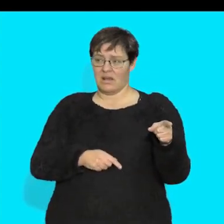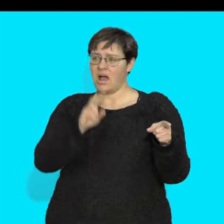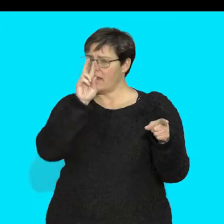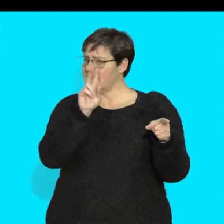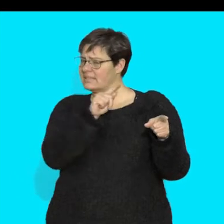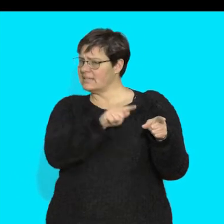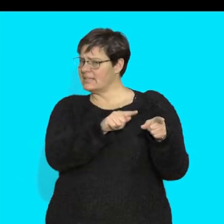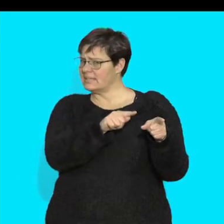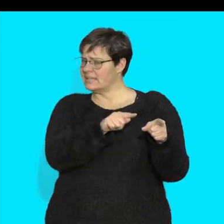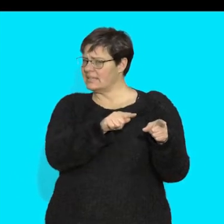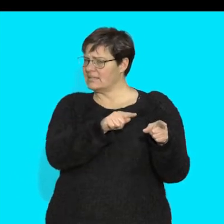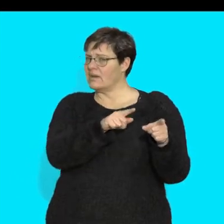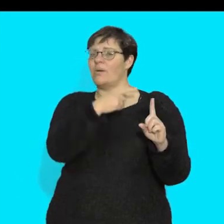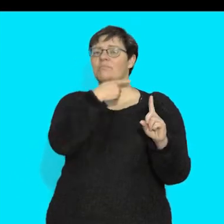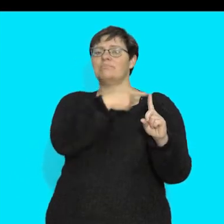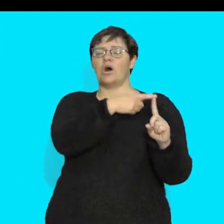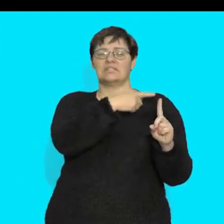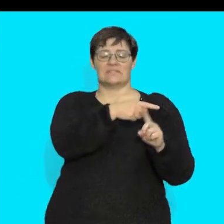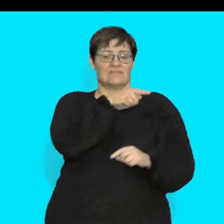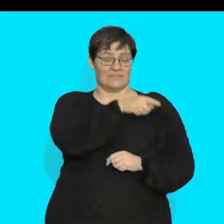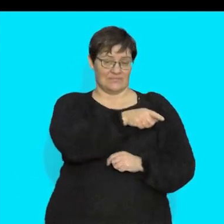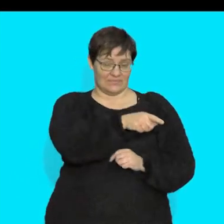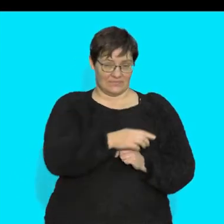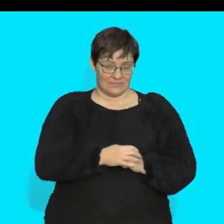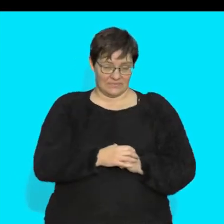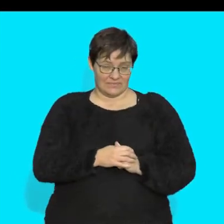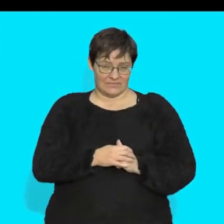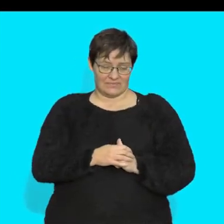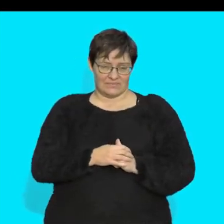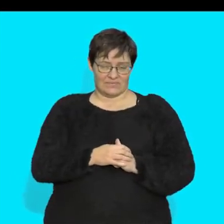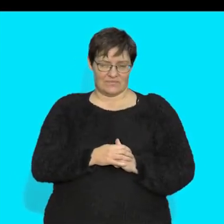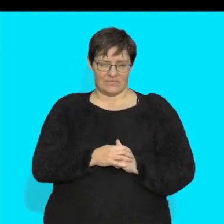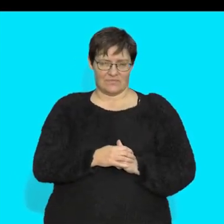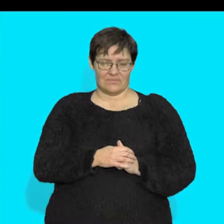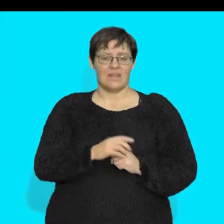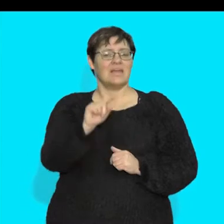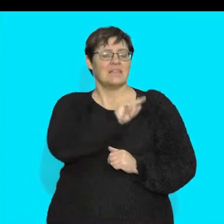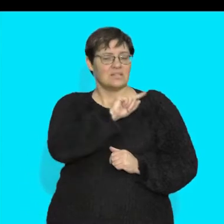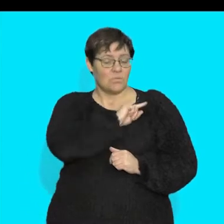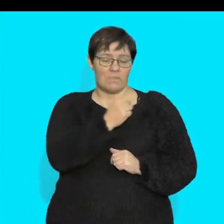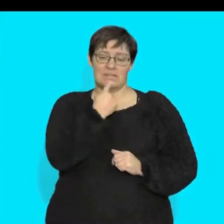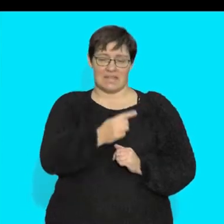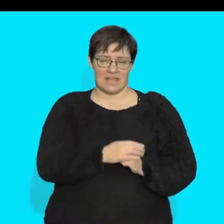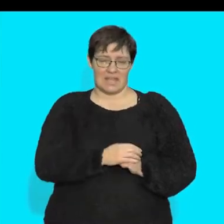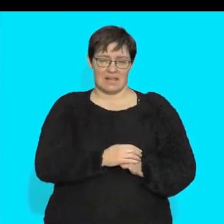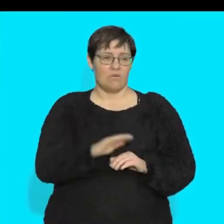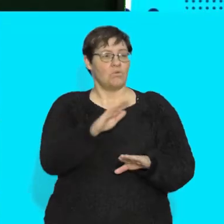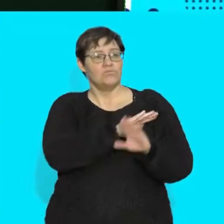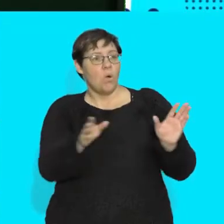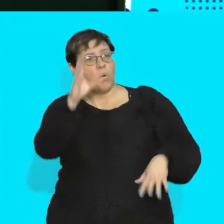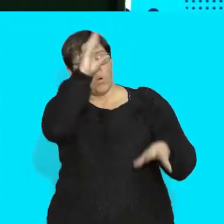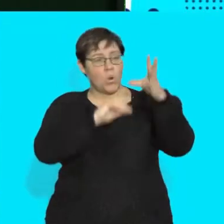And notice that this is the positive electrode. So that's why I'm saying to you,